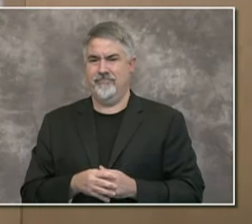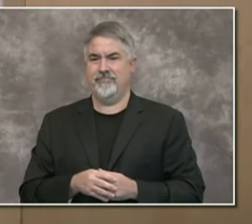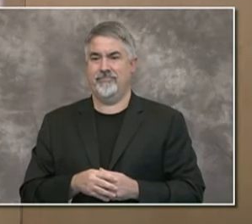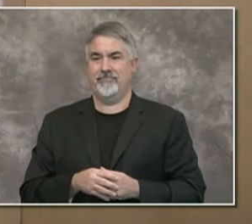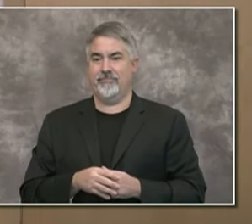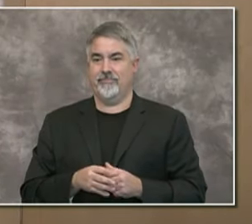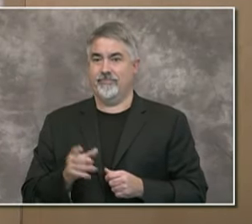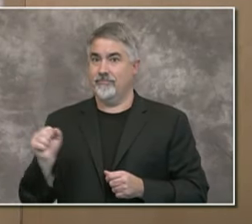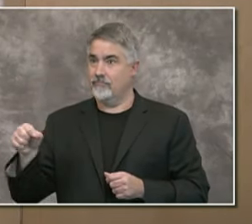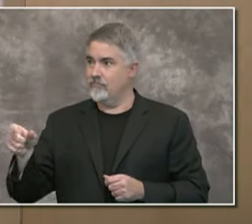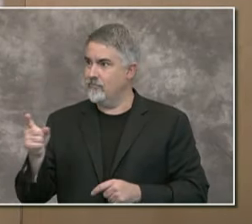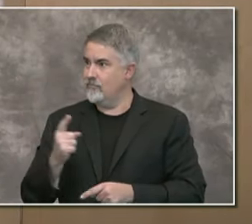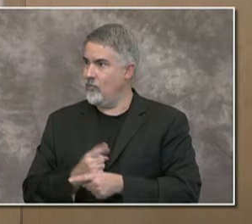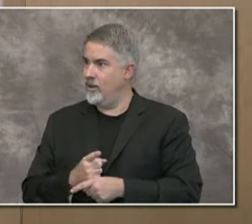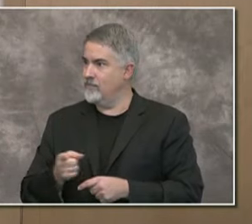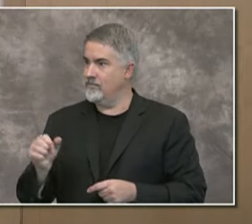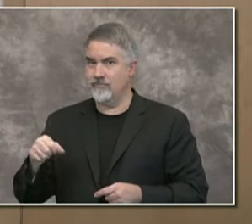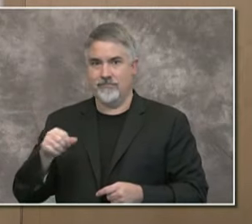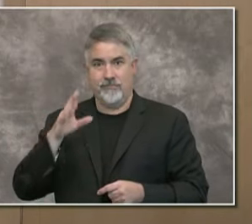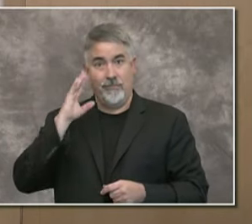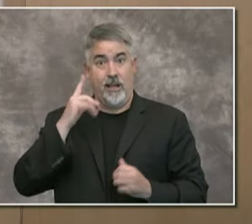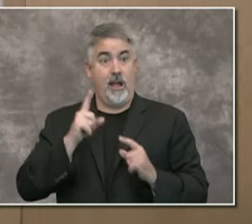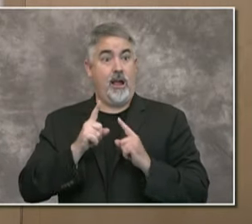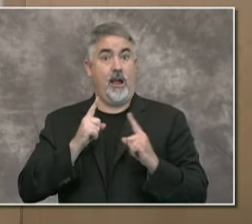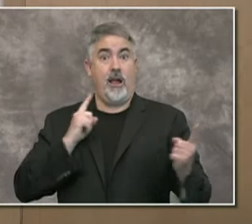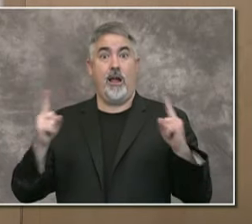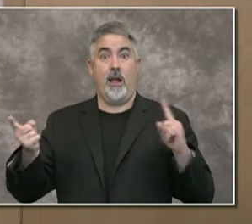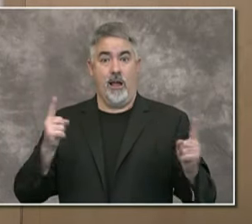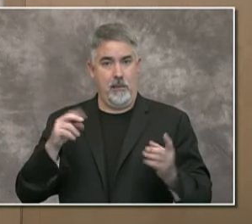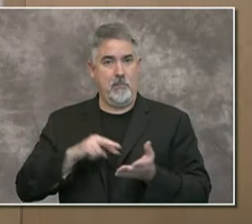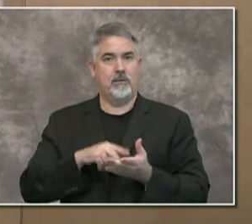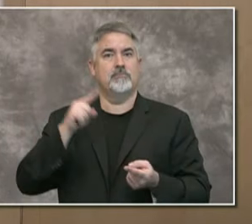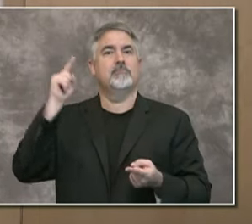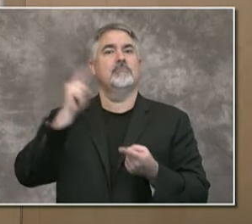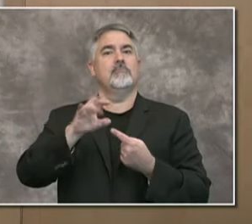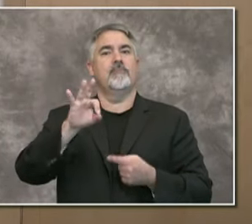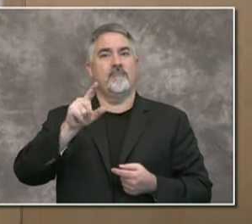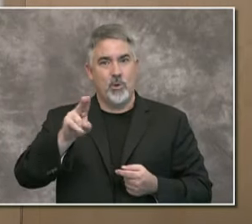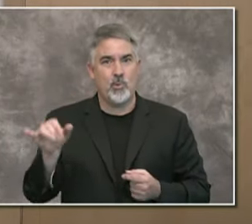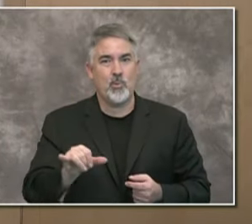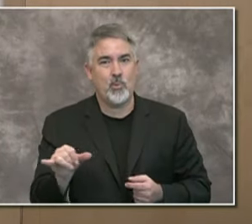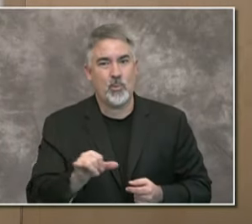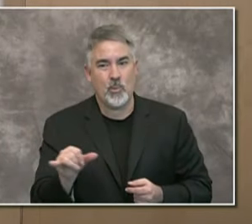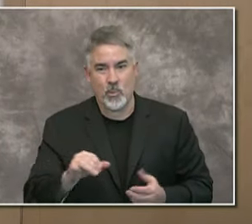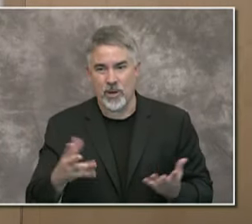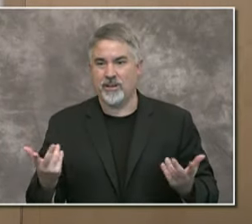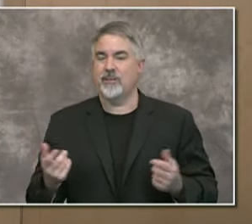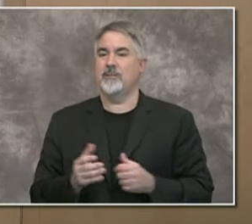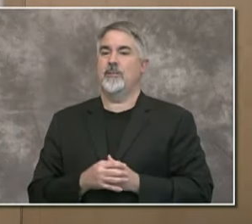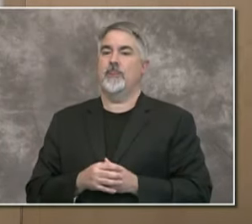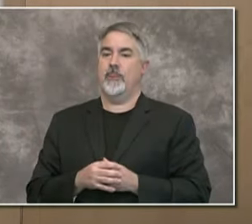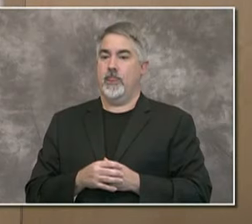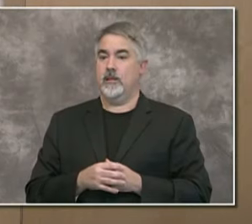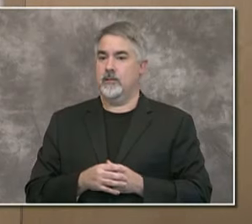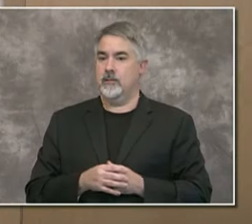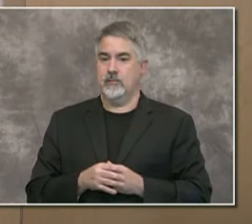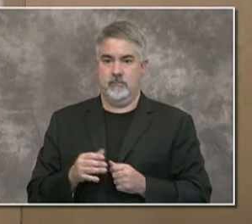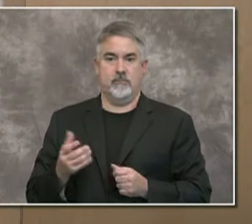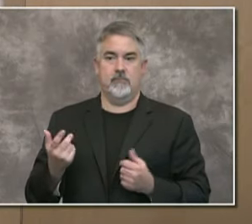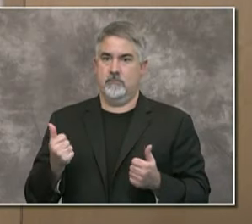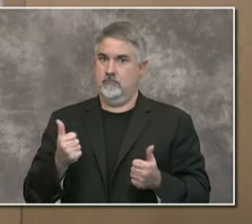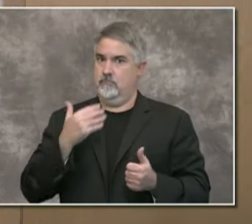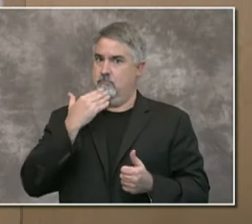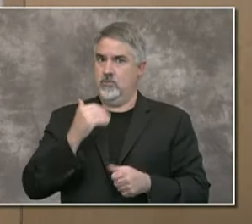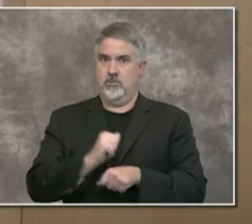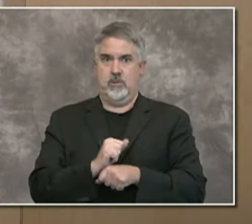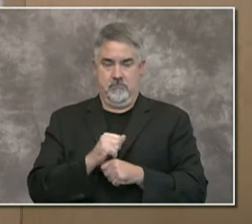Absolutely, we feel that our social distancing strategy, so everything that I just said in the prior comments still stand.